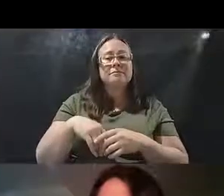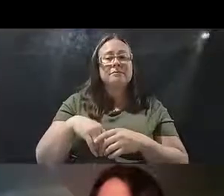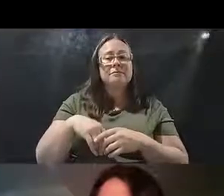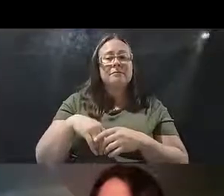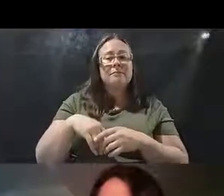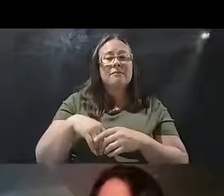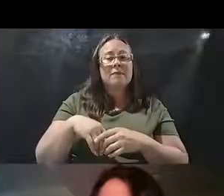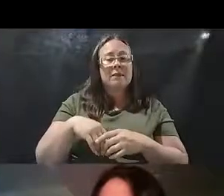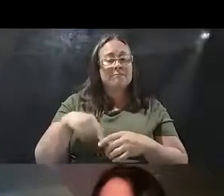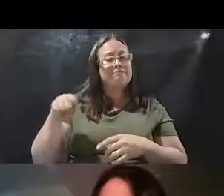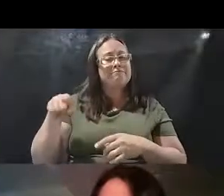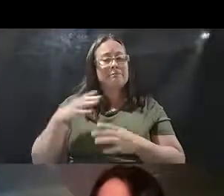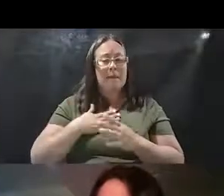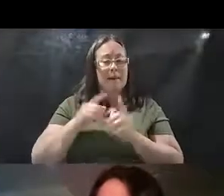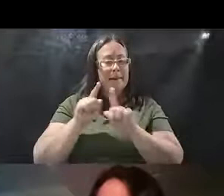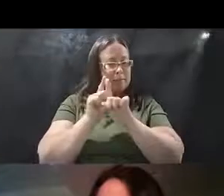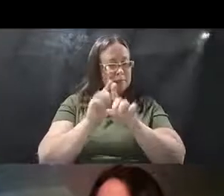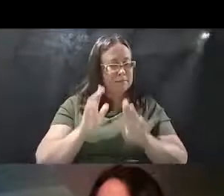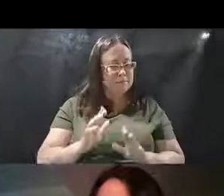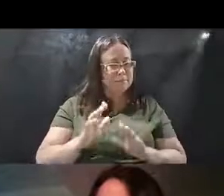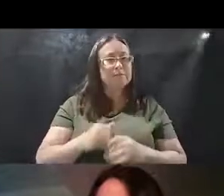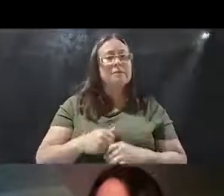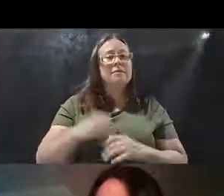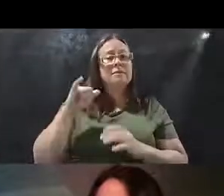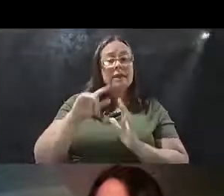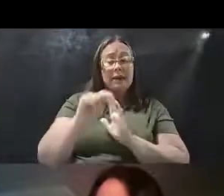my mentor. And at the time,